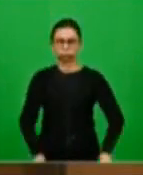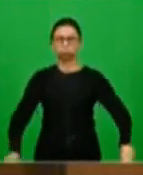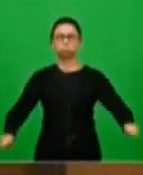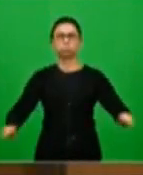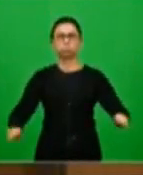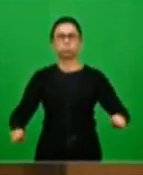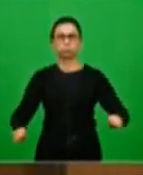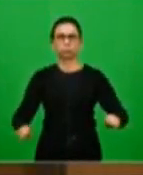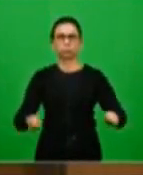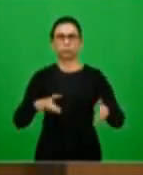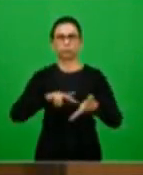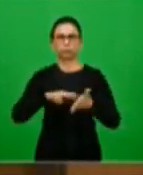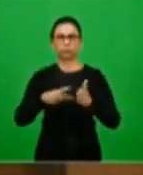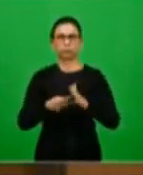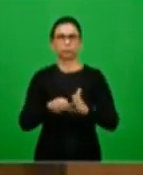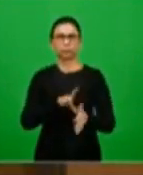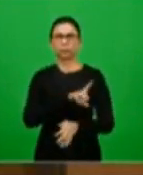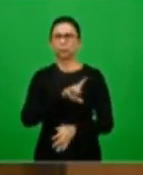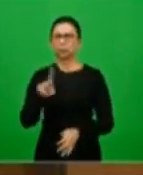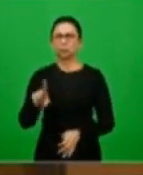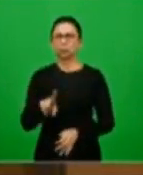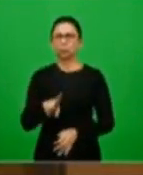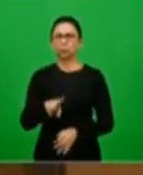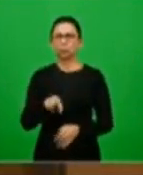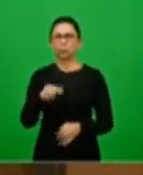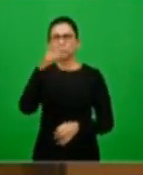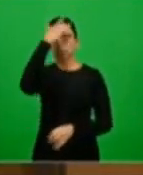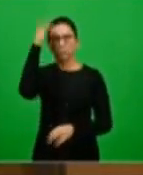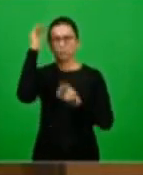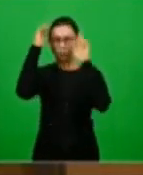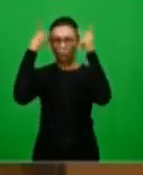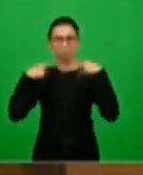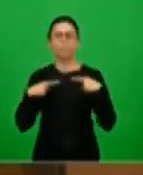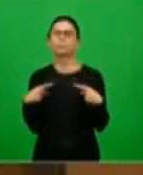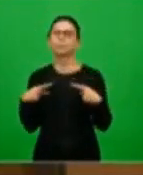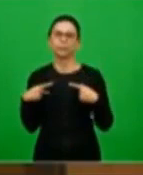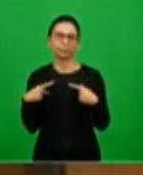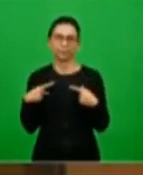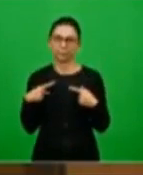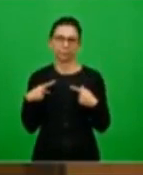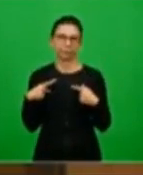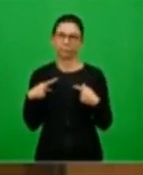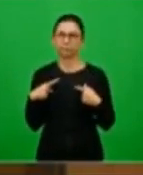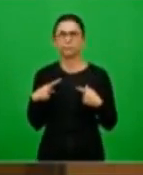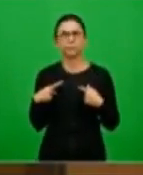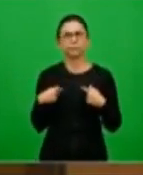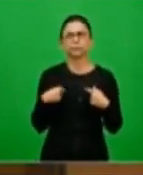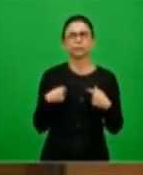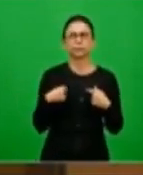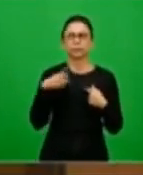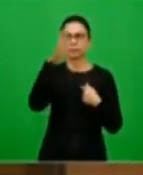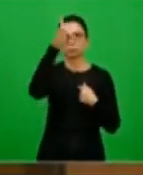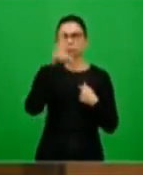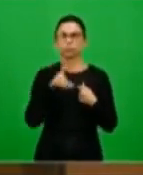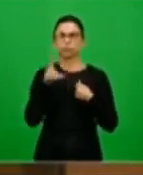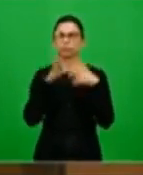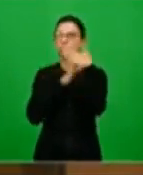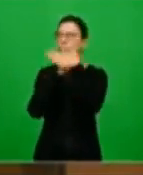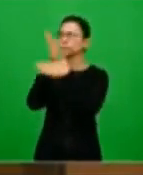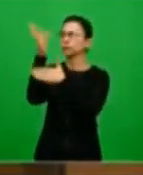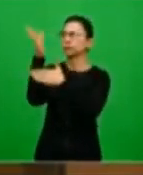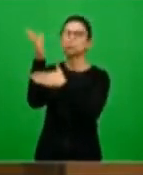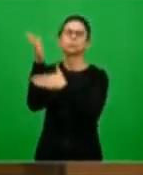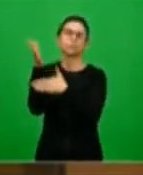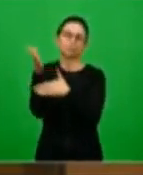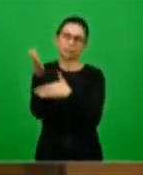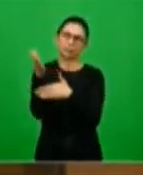because it was not the will of man. It was not man who ripped the veil. It was Christ who ripped the veil. It was his blood. the veil of